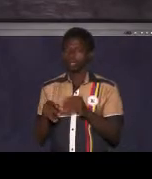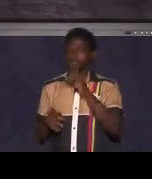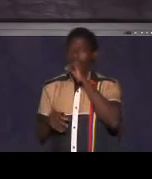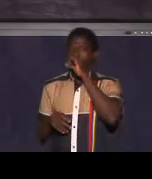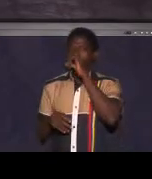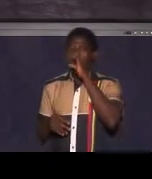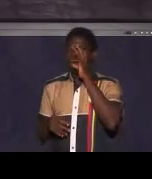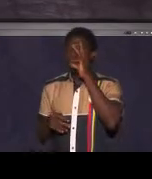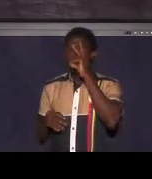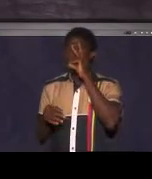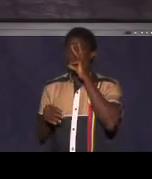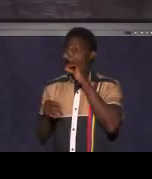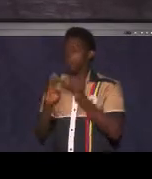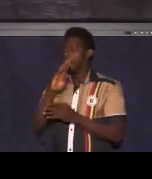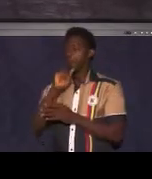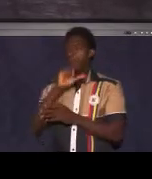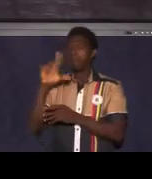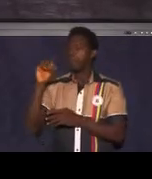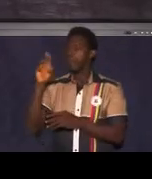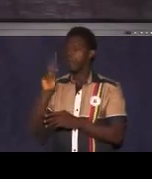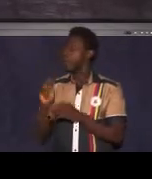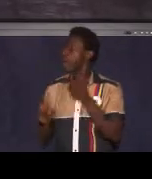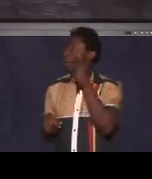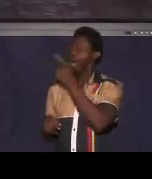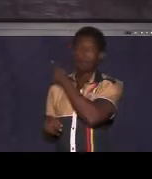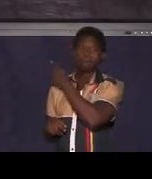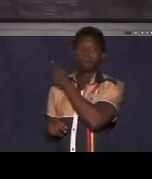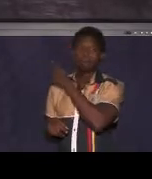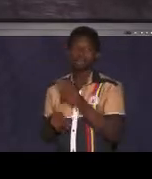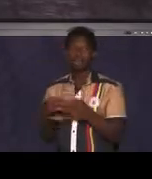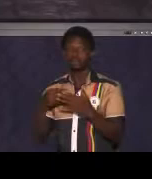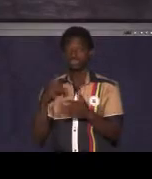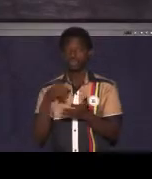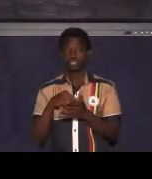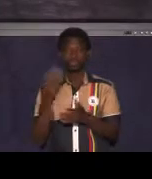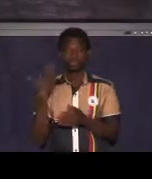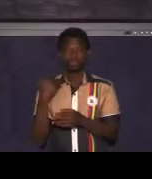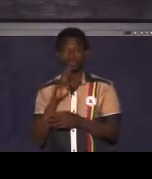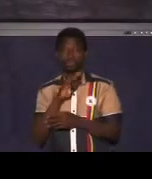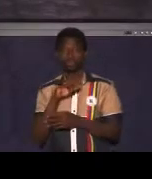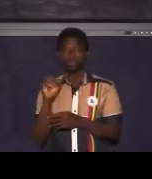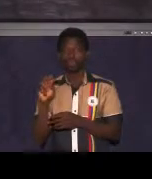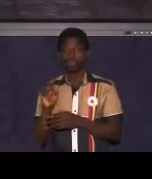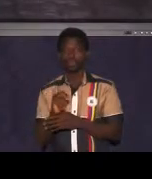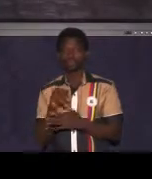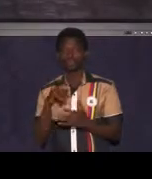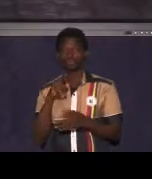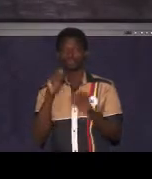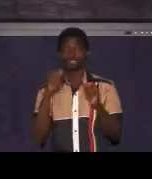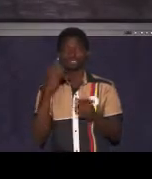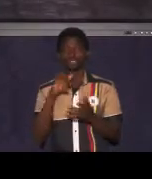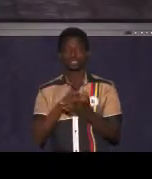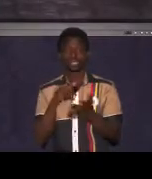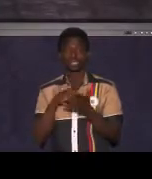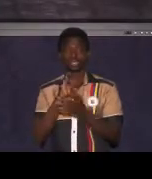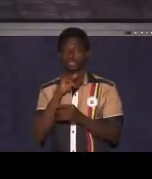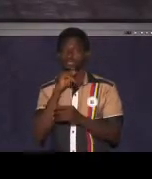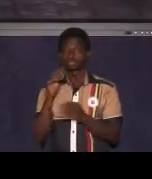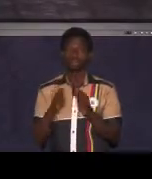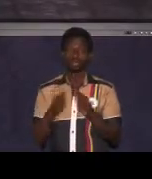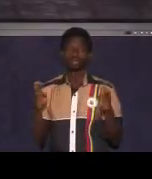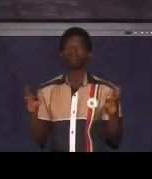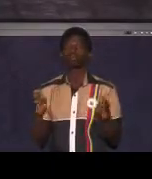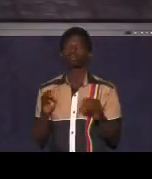here, and before the balloon was blown, you can see that it's not